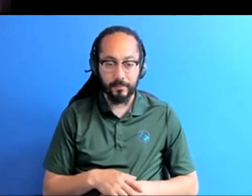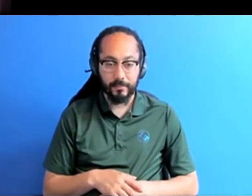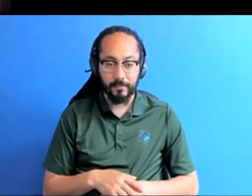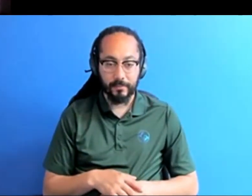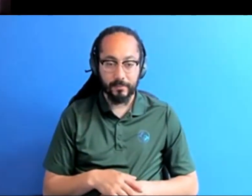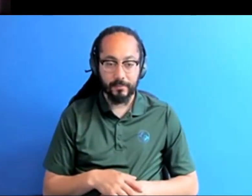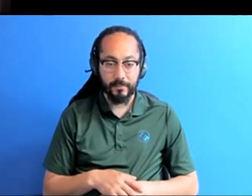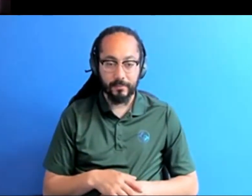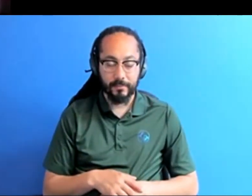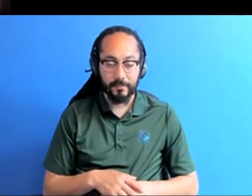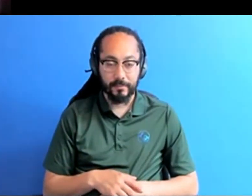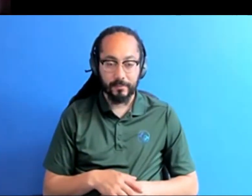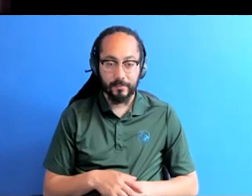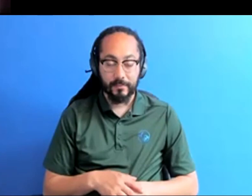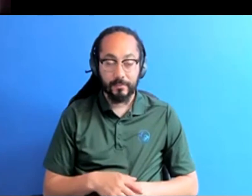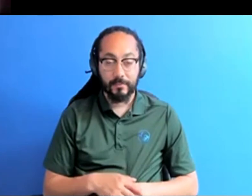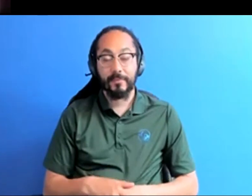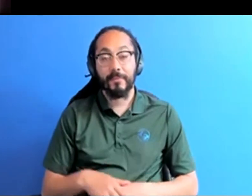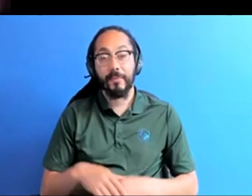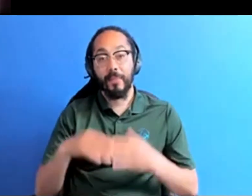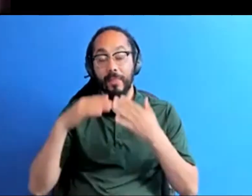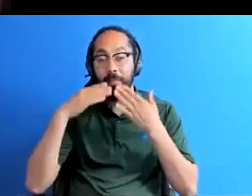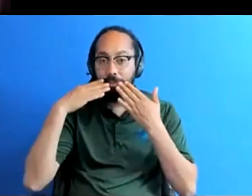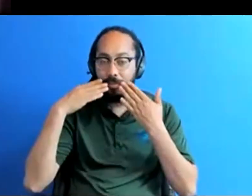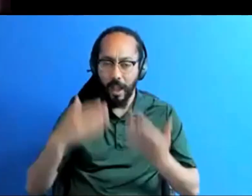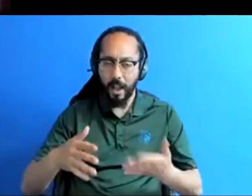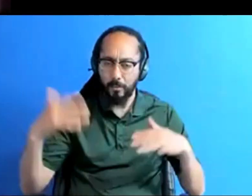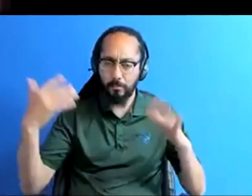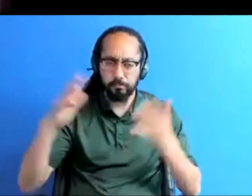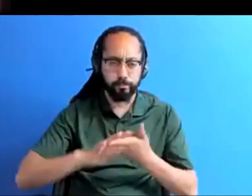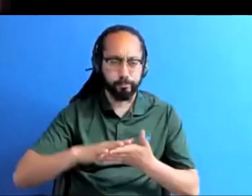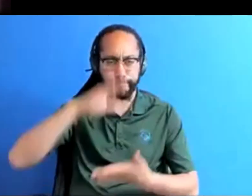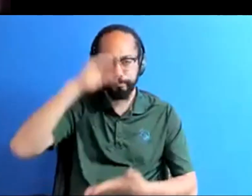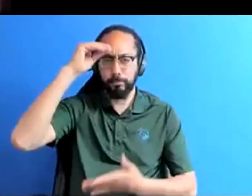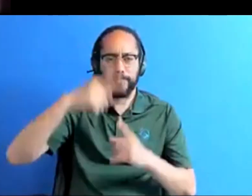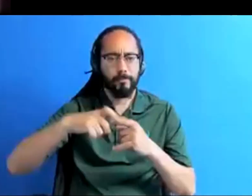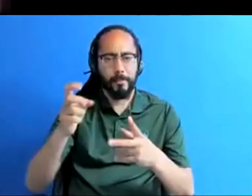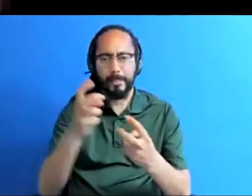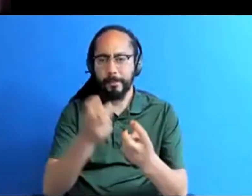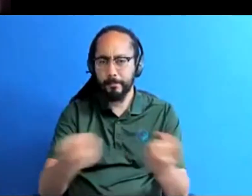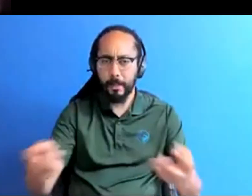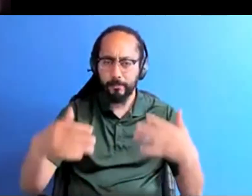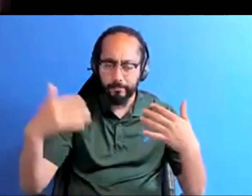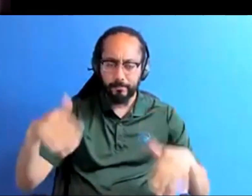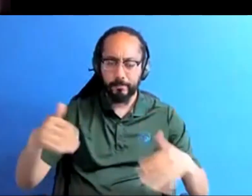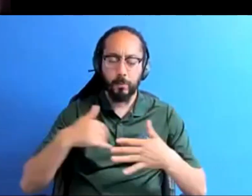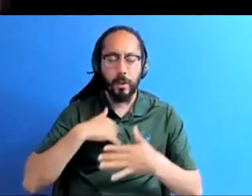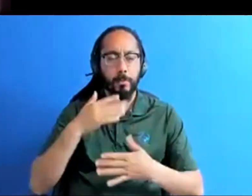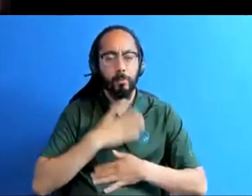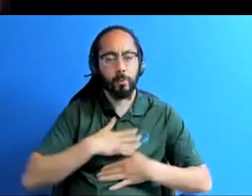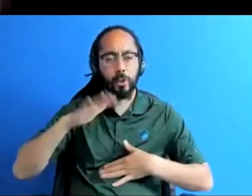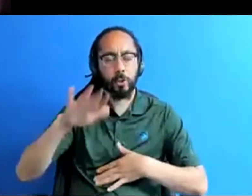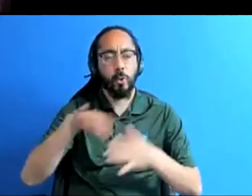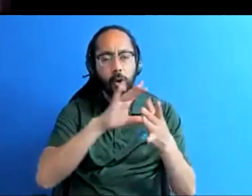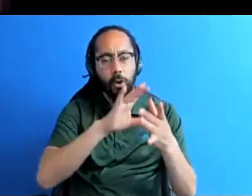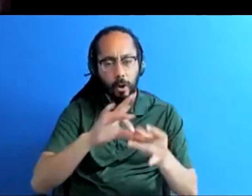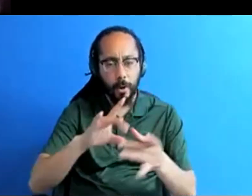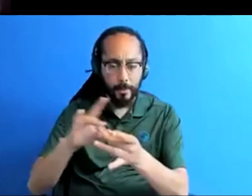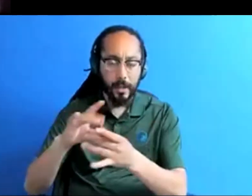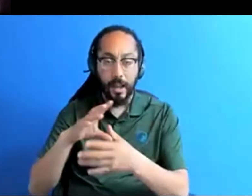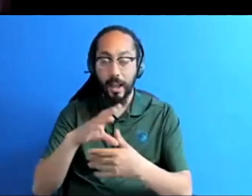Thank you. Very insightful panel. Really appreciate the insights and the developments